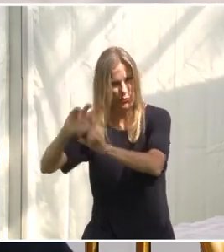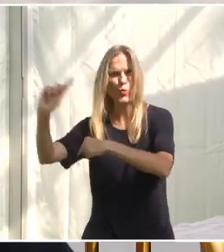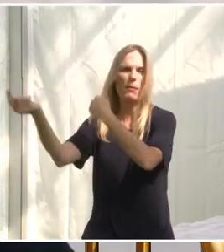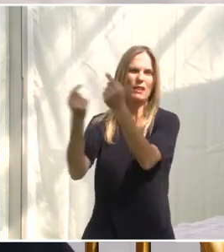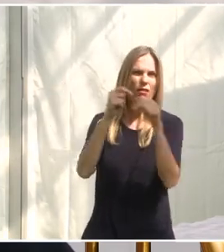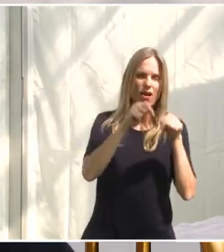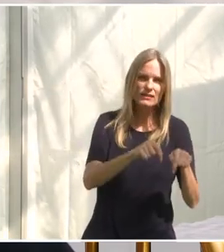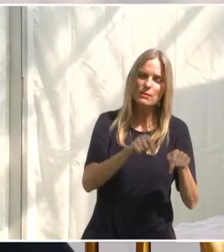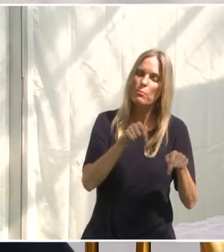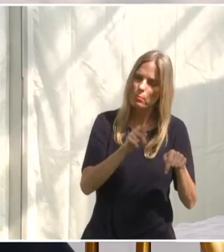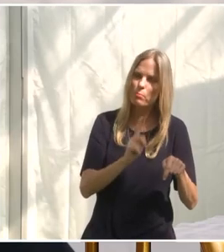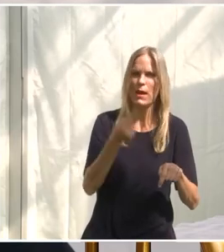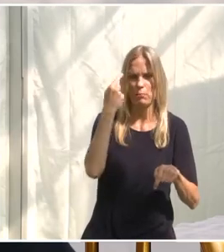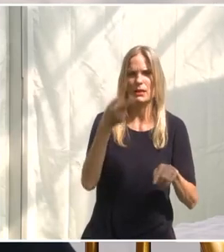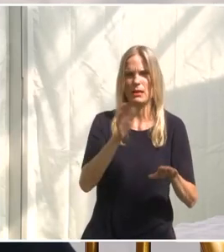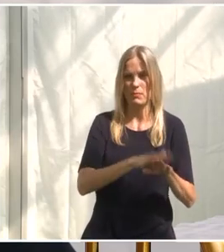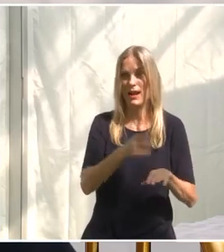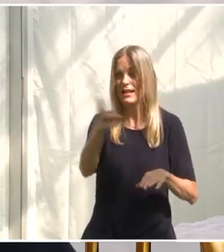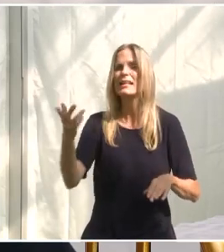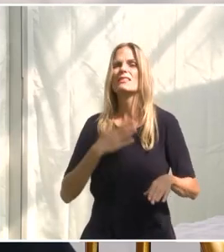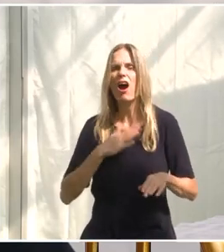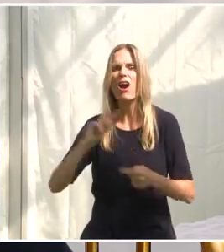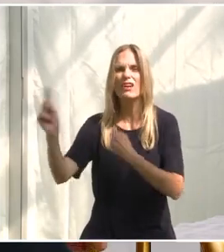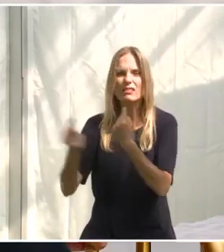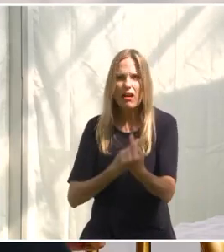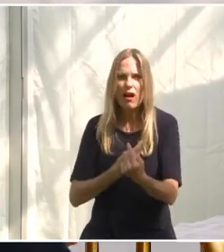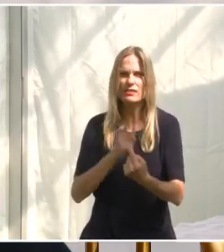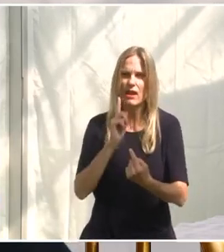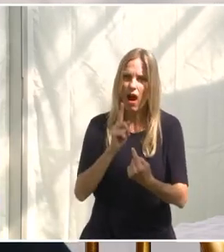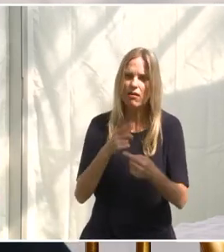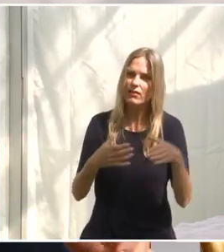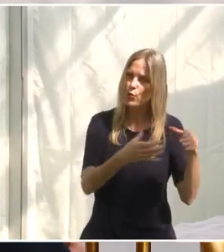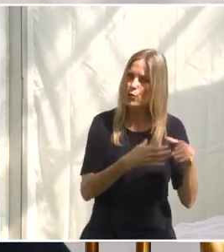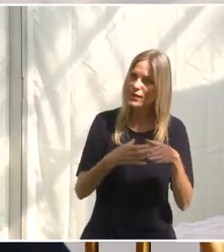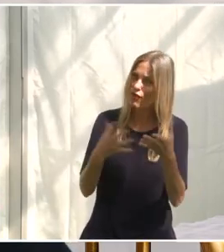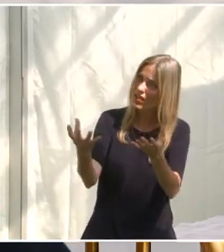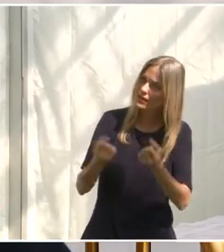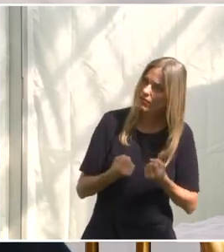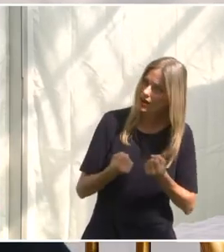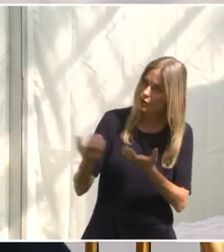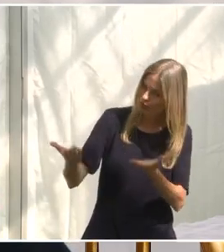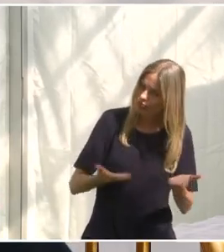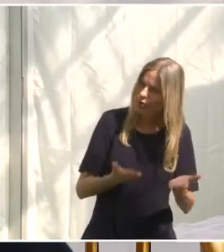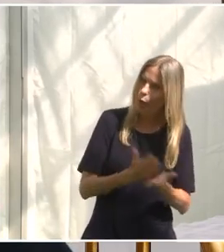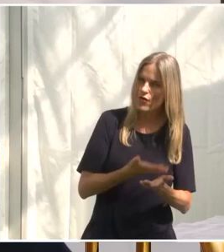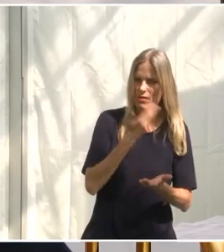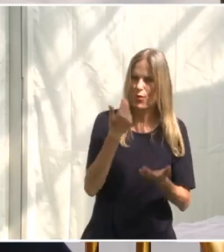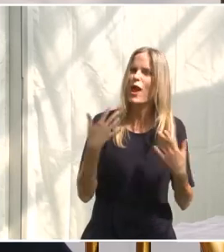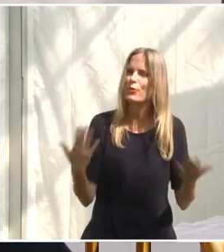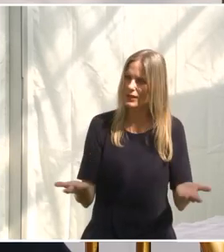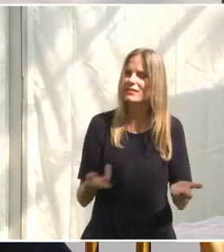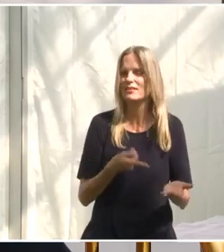because they are willing to come, but is the society, is the community welcoming them enough? And I think